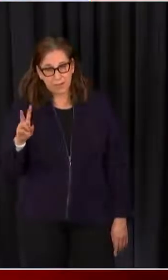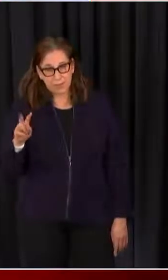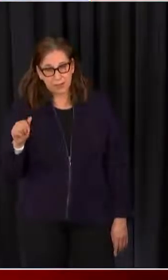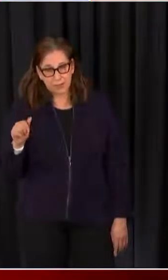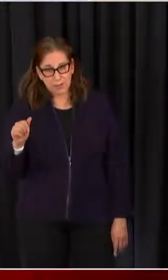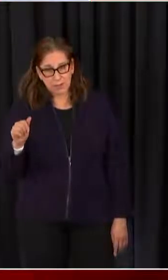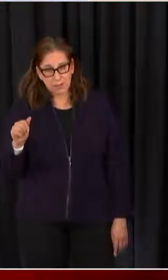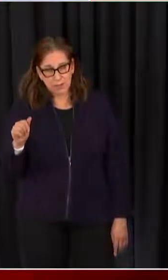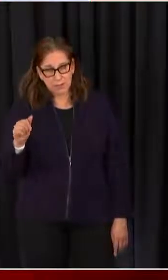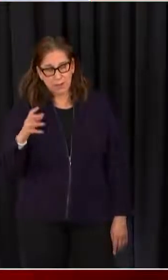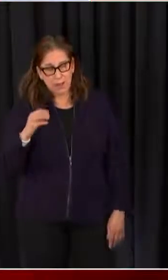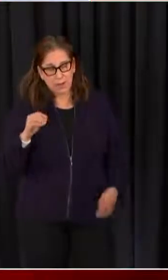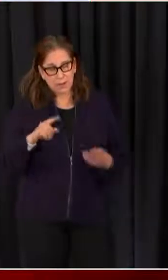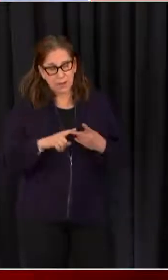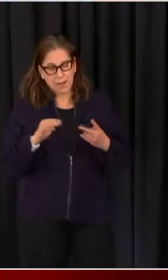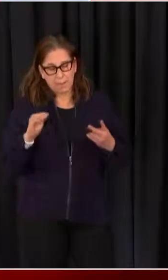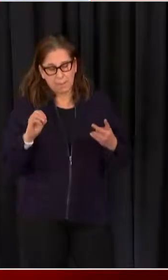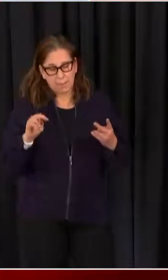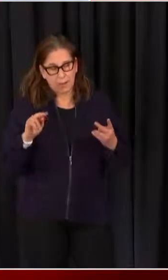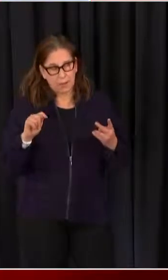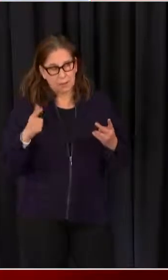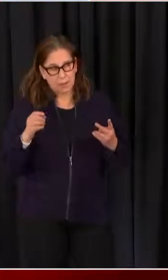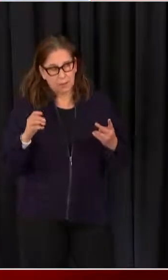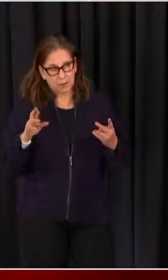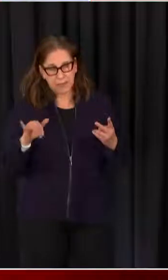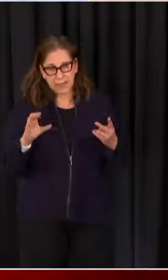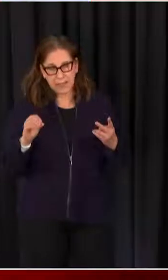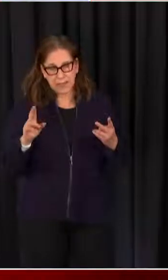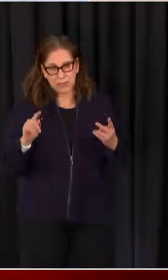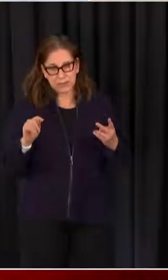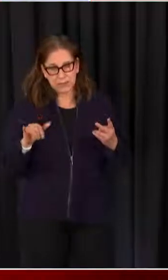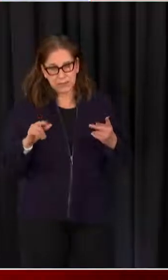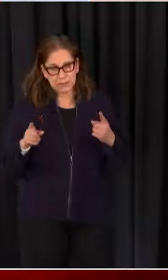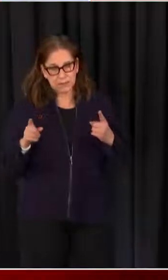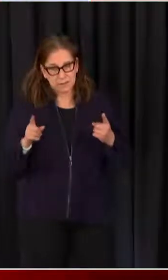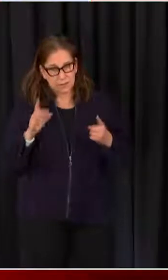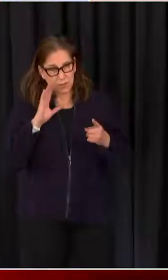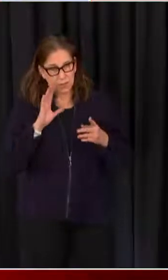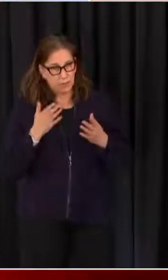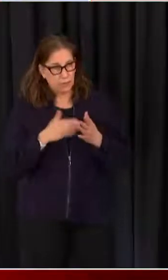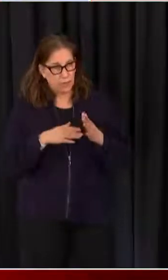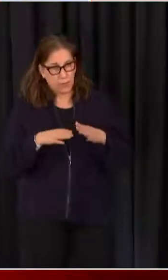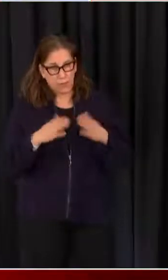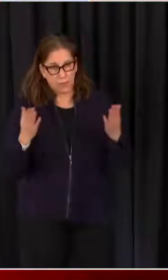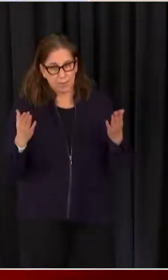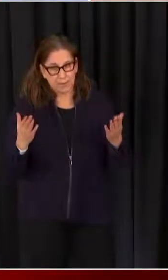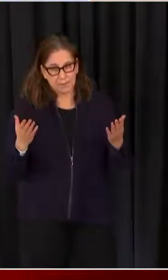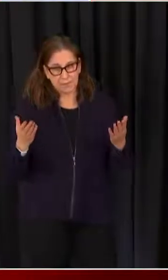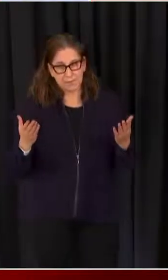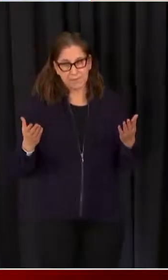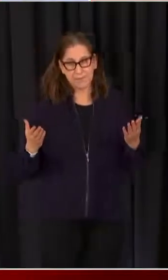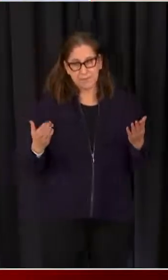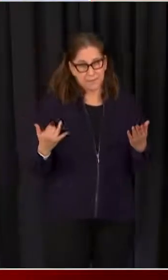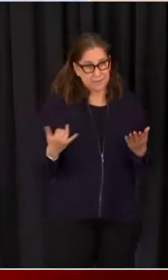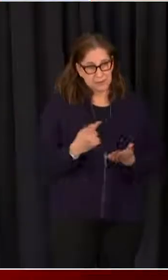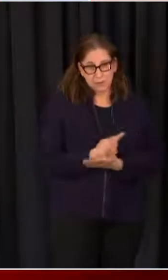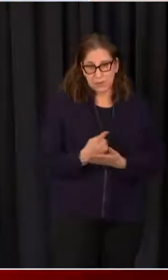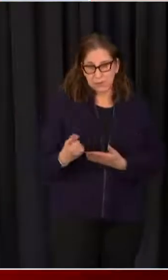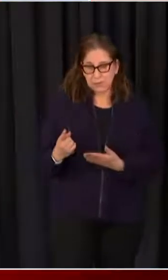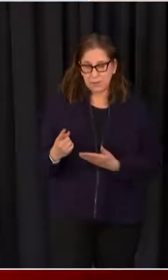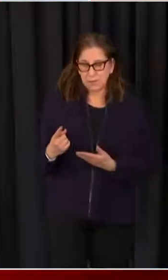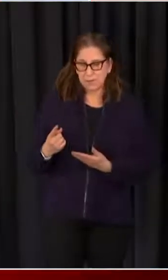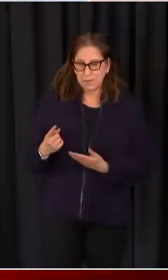different protocols in DC. Most specifically, their cohorting rules are less strict, so you have kids being able to move classes